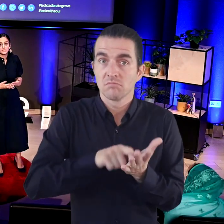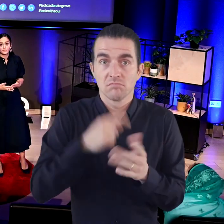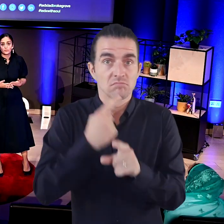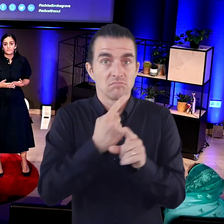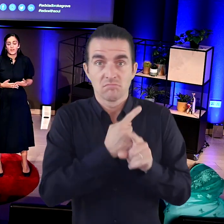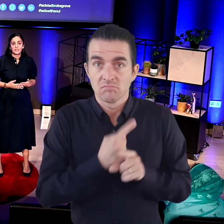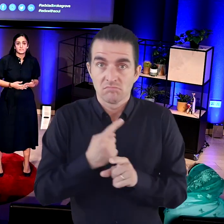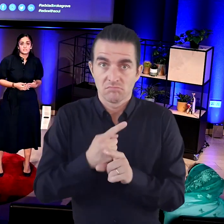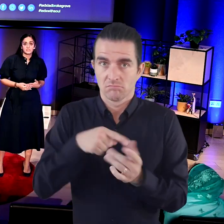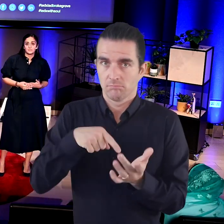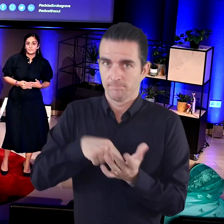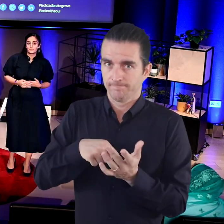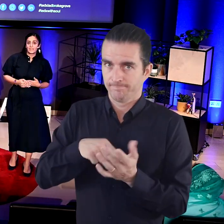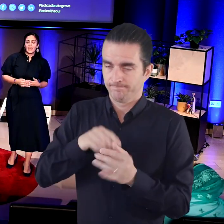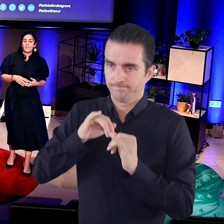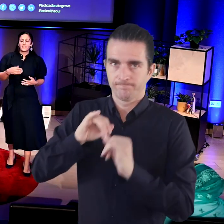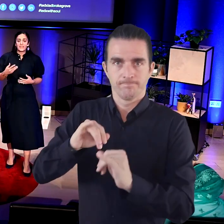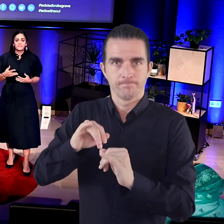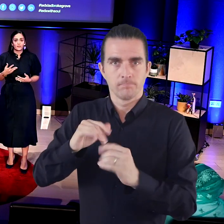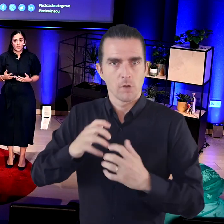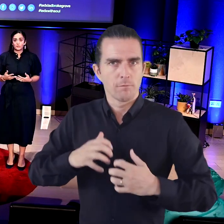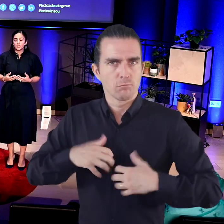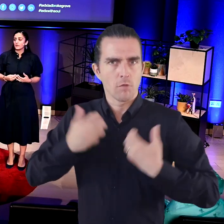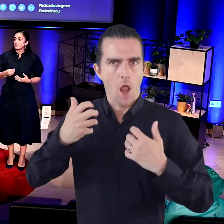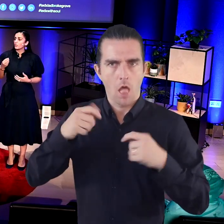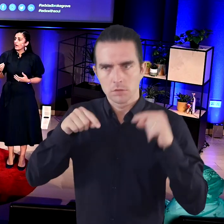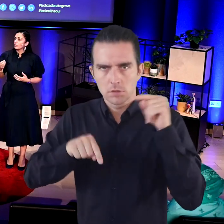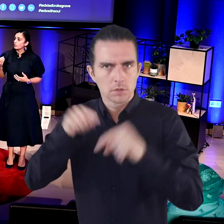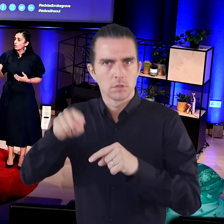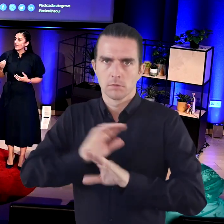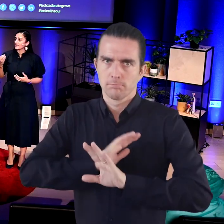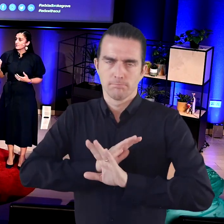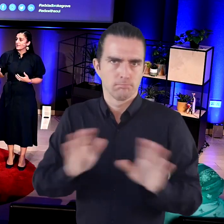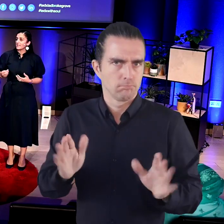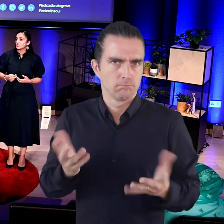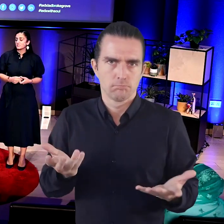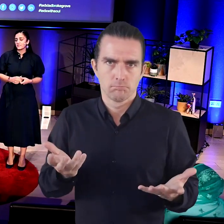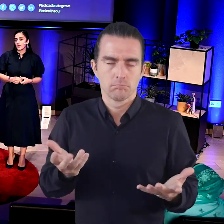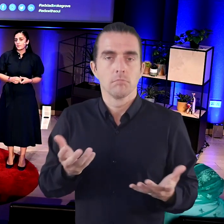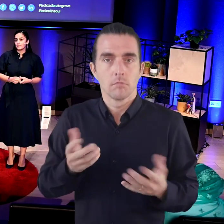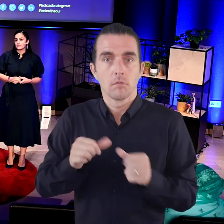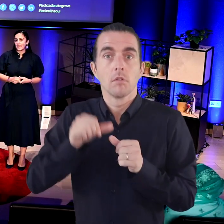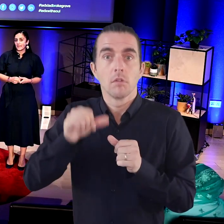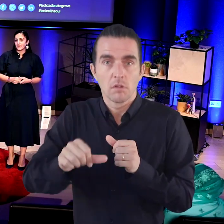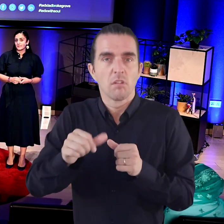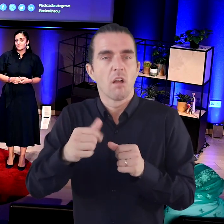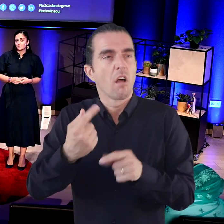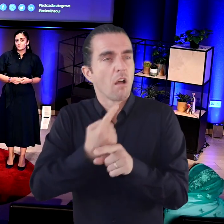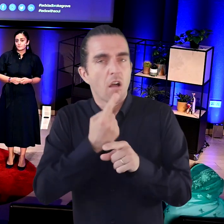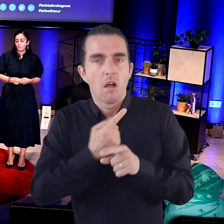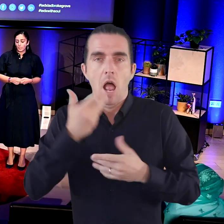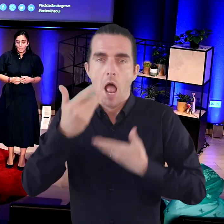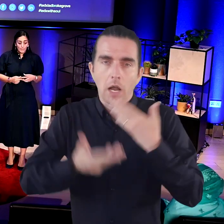the reasons for the violence. They followed only well-worn explanations for young people's